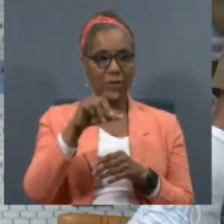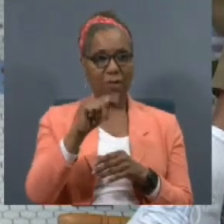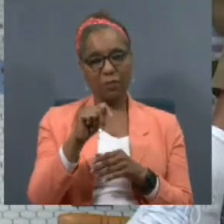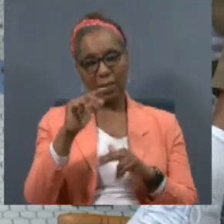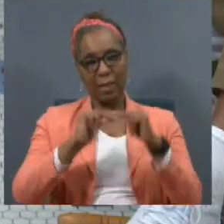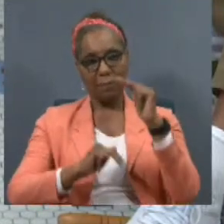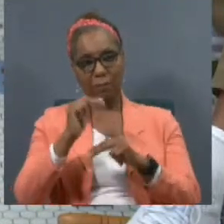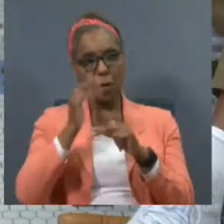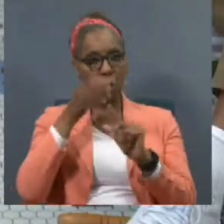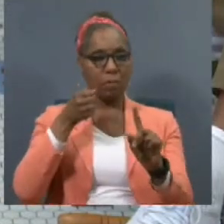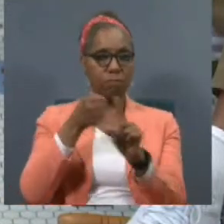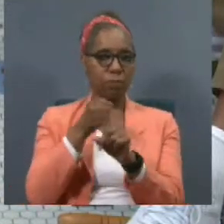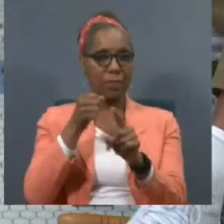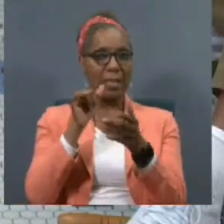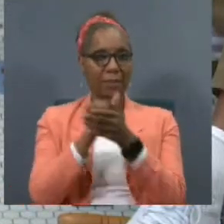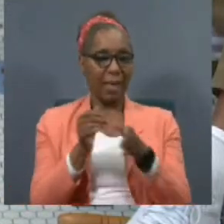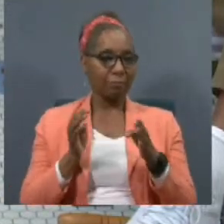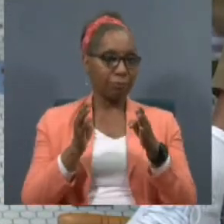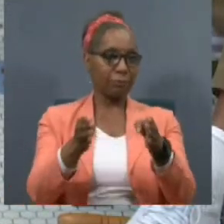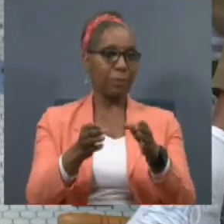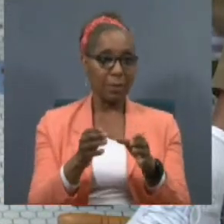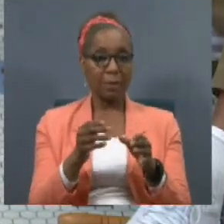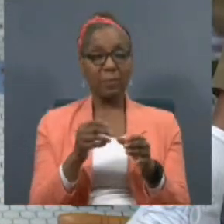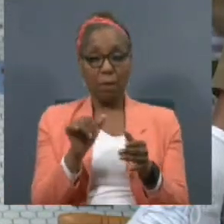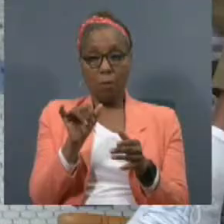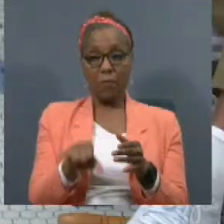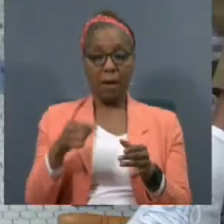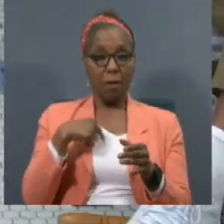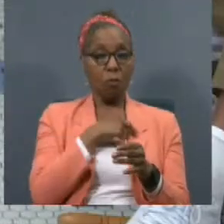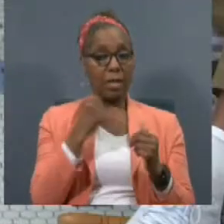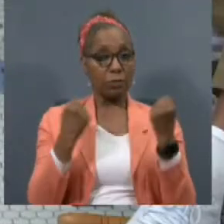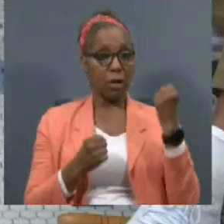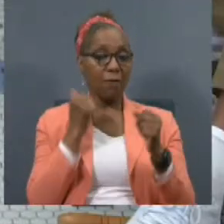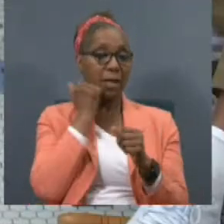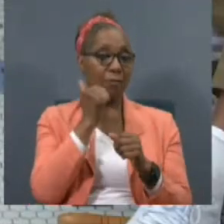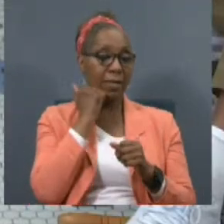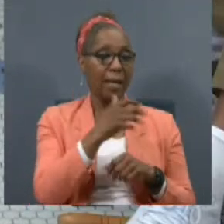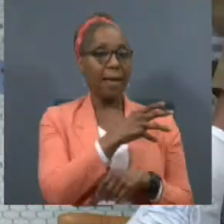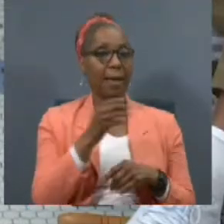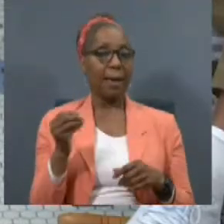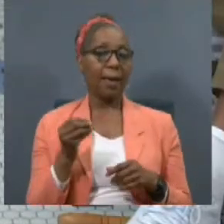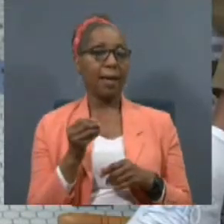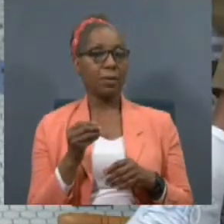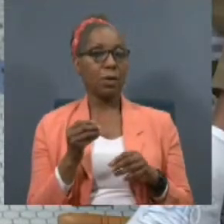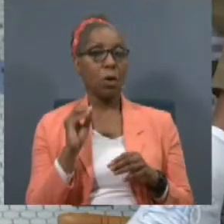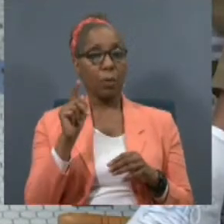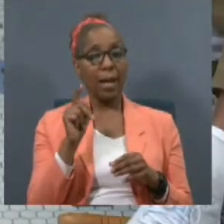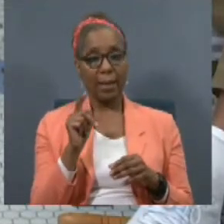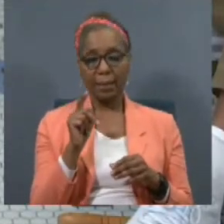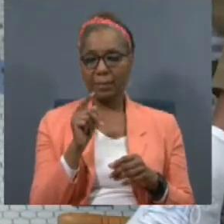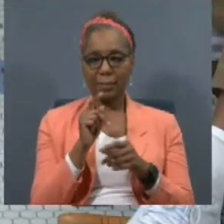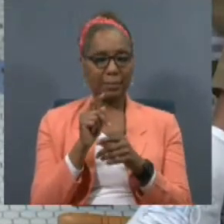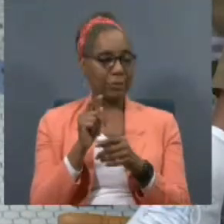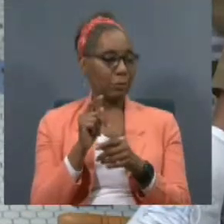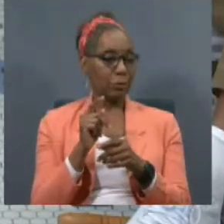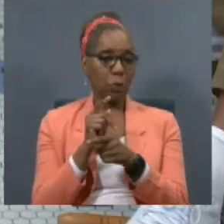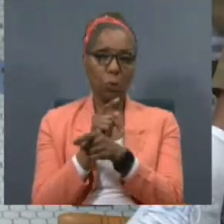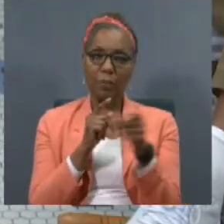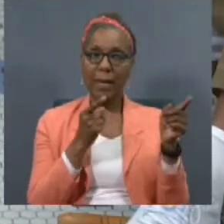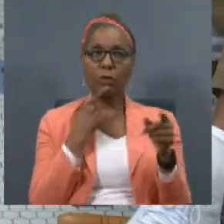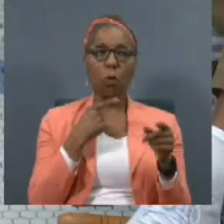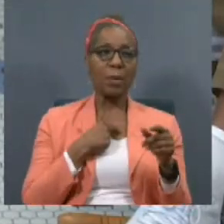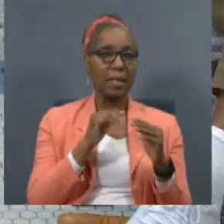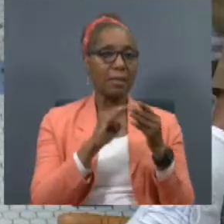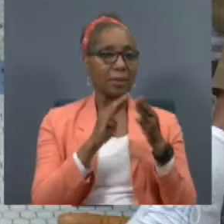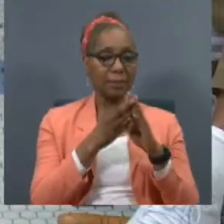major impact on this corridor that, again, we drive every day. And then I've been told at least a couple times that the city